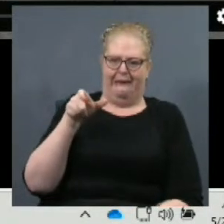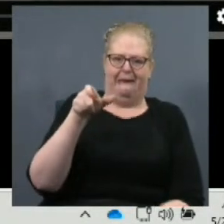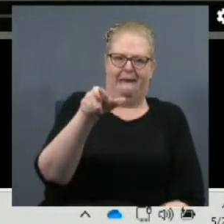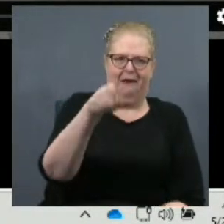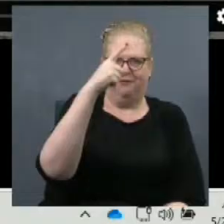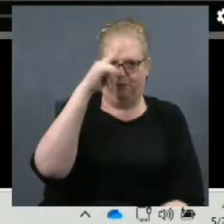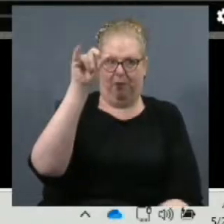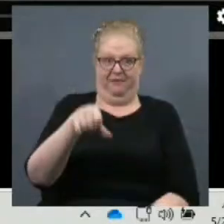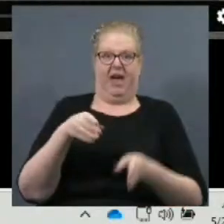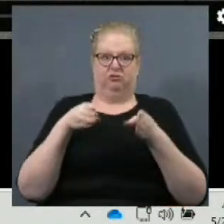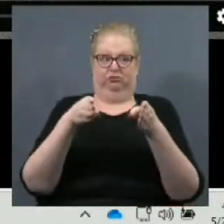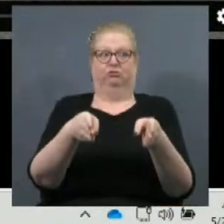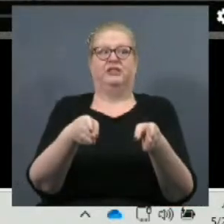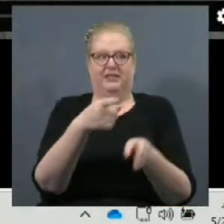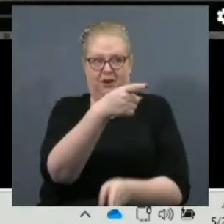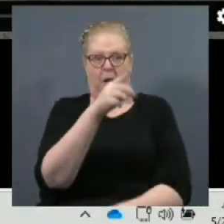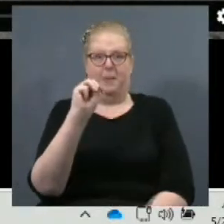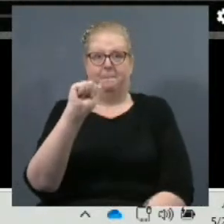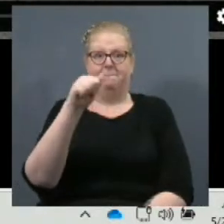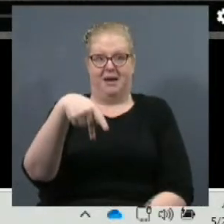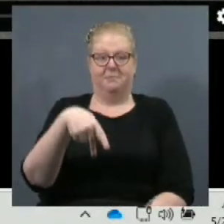map.